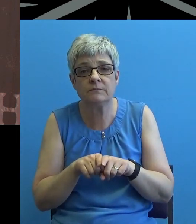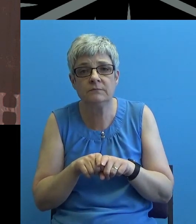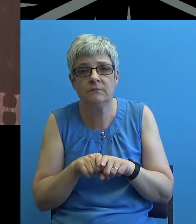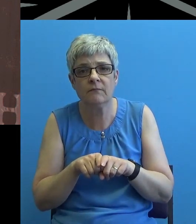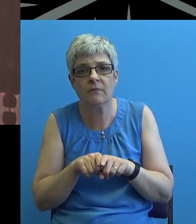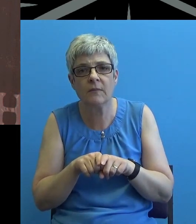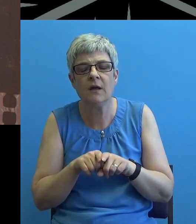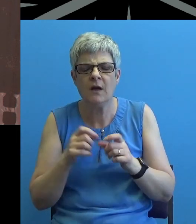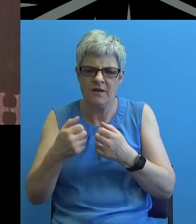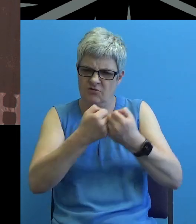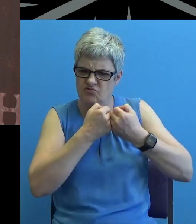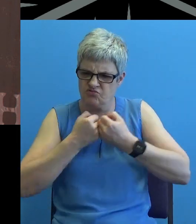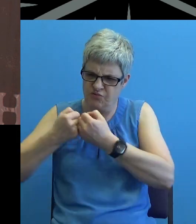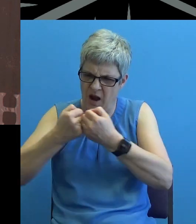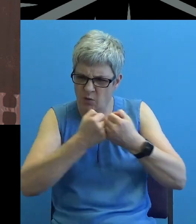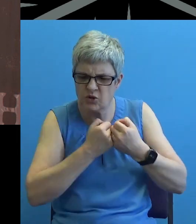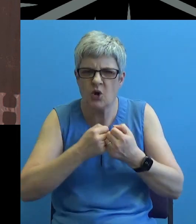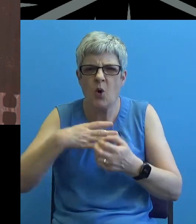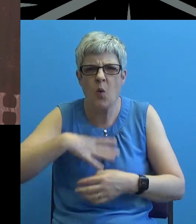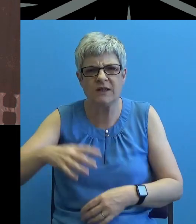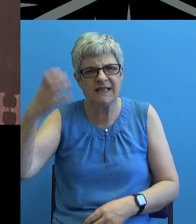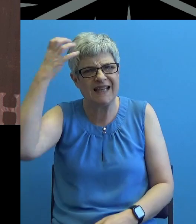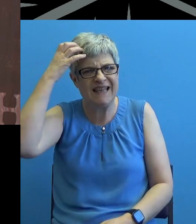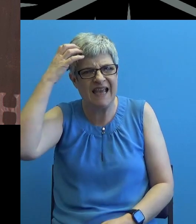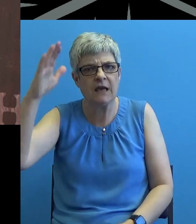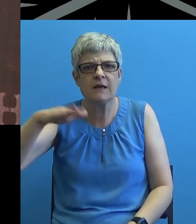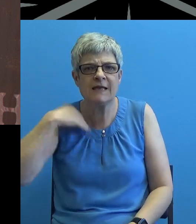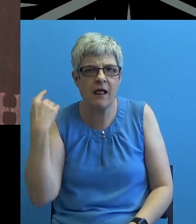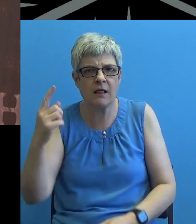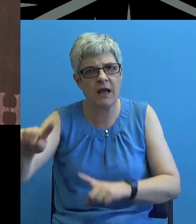The crowds that day wanted a king who would kill their foes.